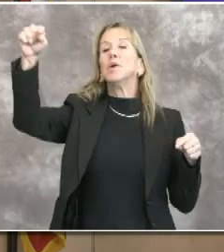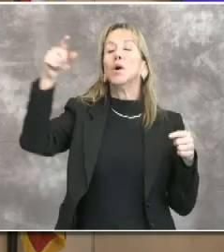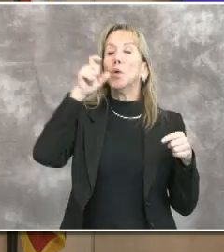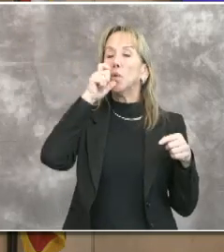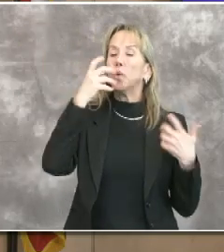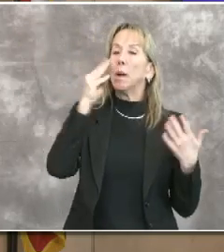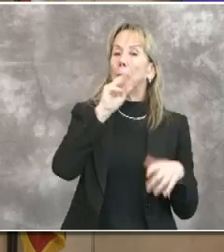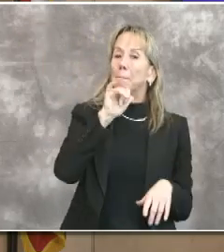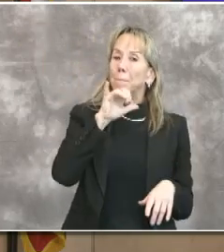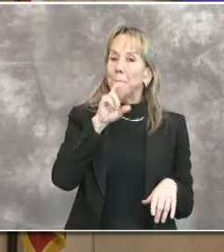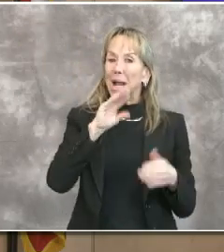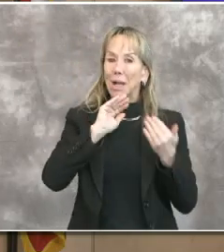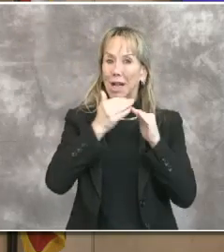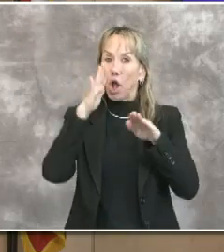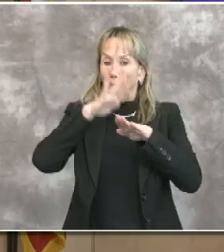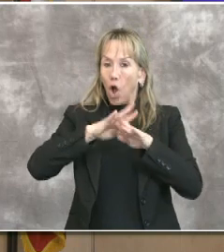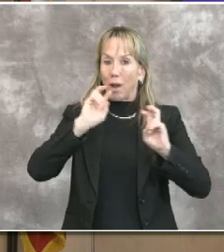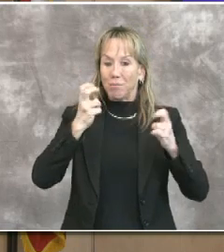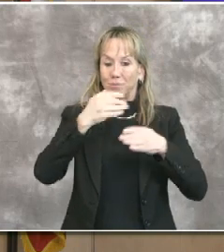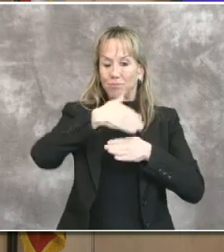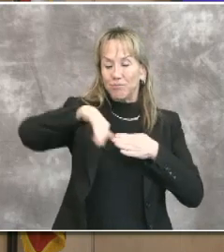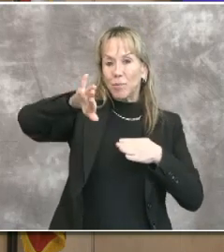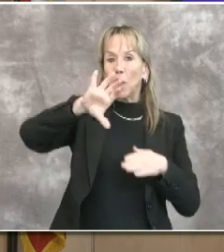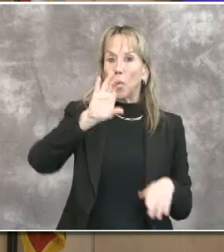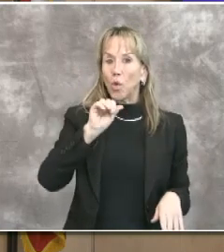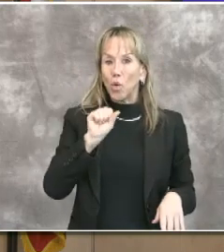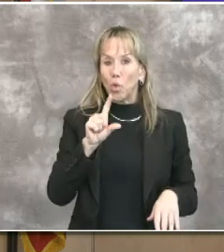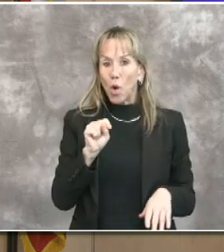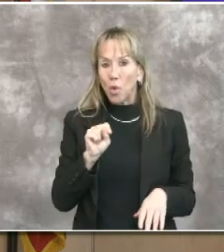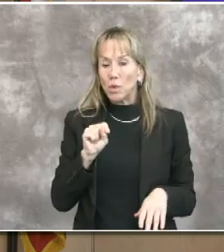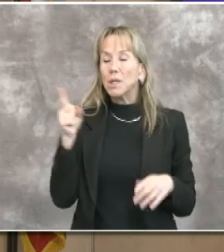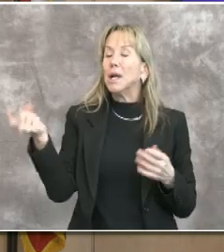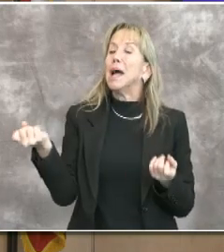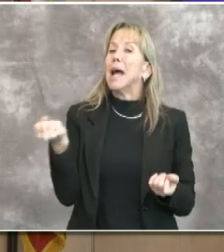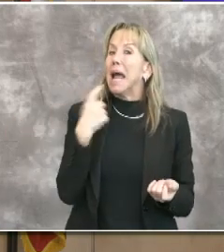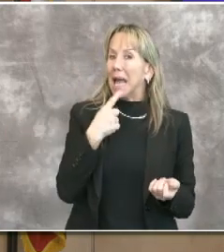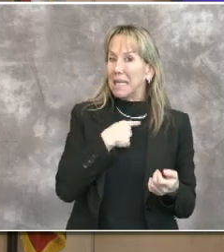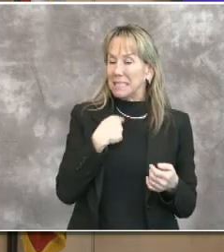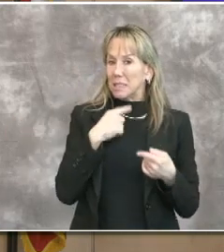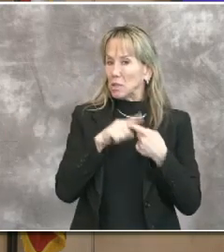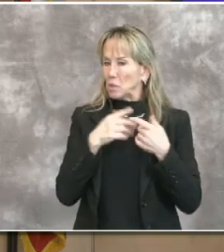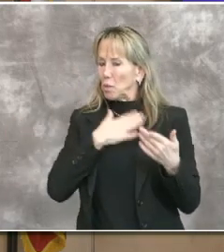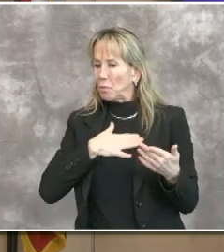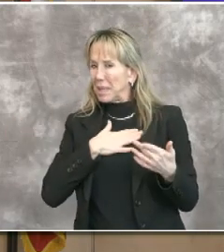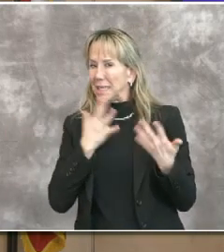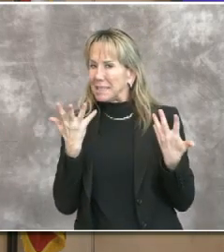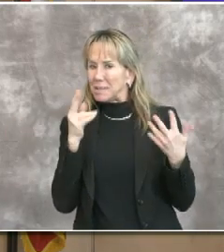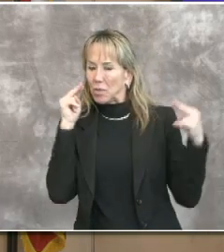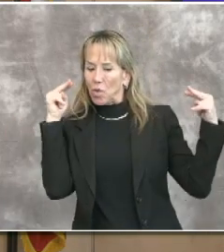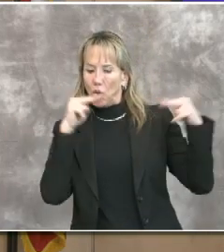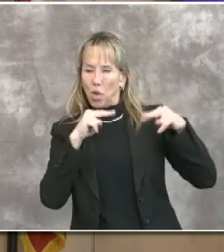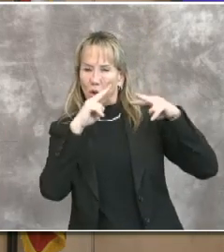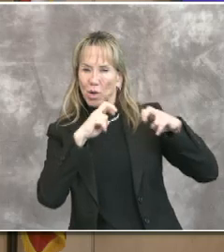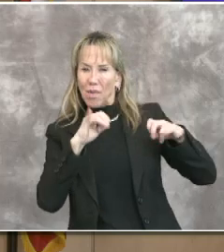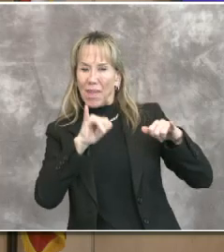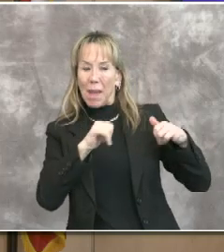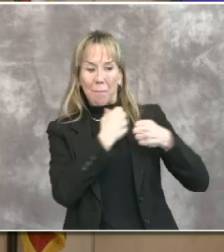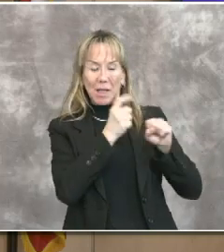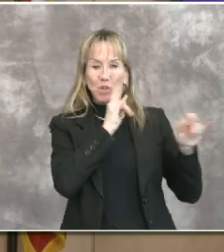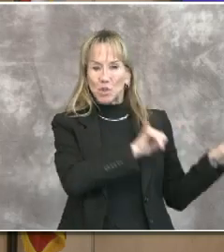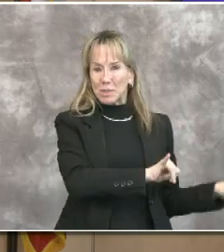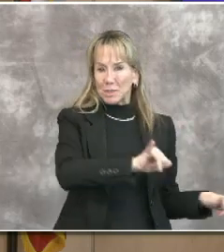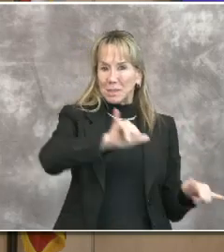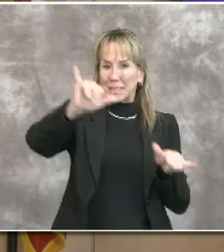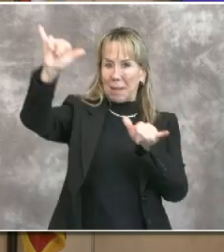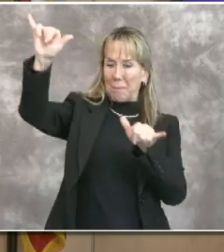us to implement a regional approach so that the guidance surrounding re-entering the ocean in particular is consistent across